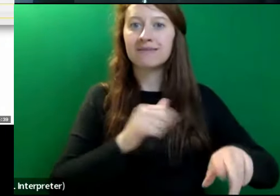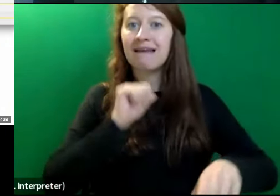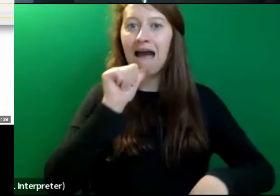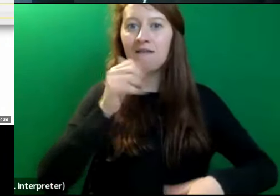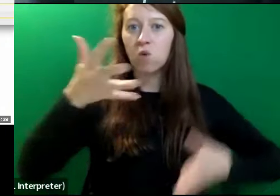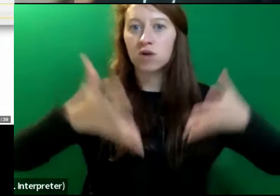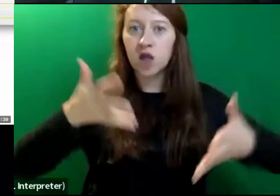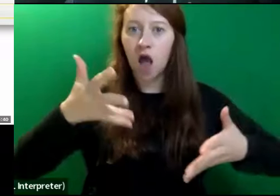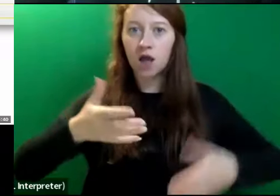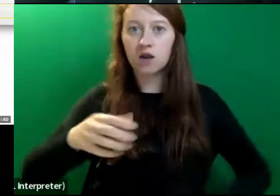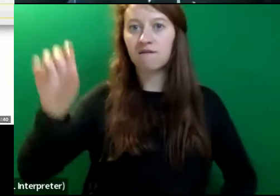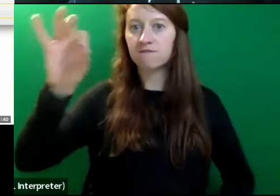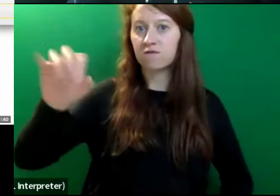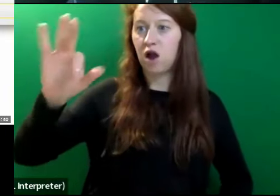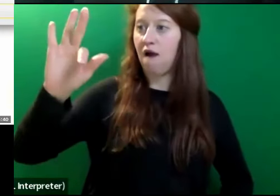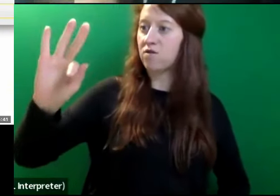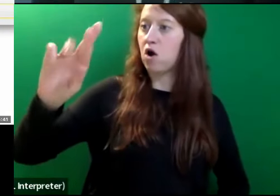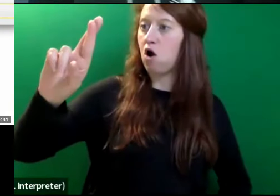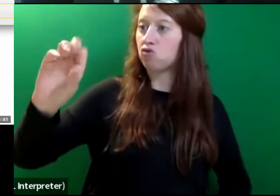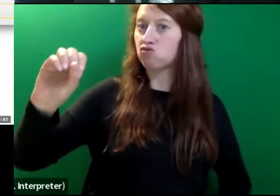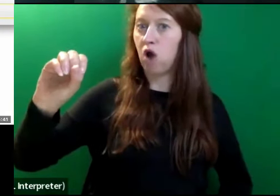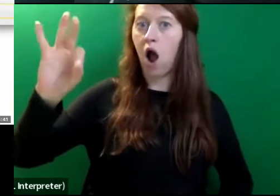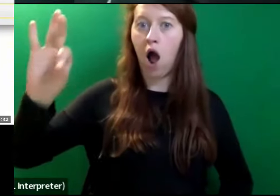fingerspell one-handed sign.